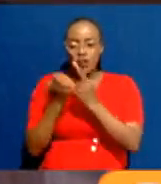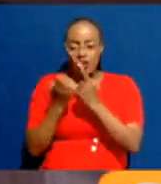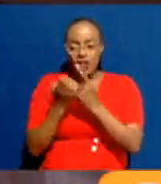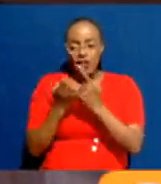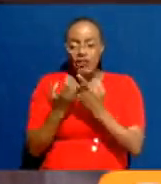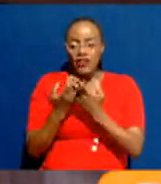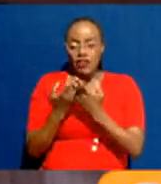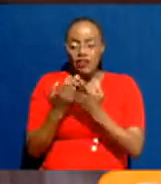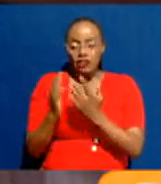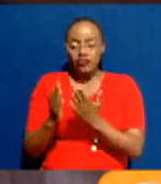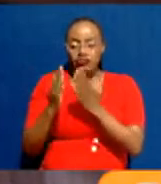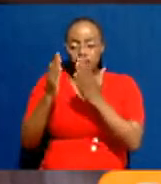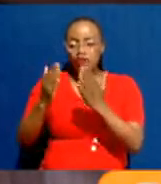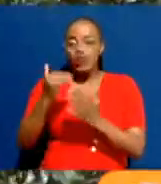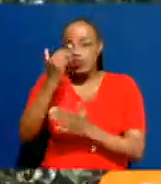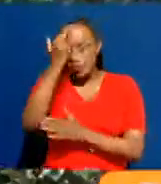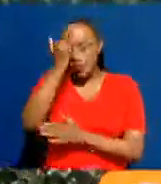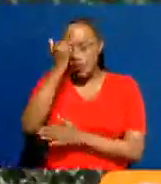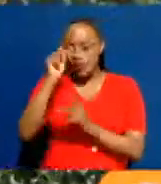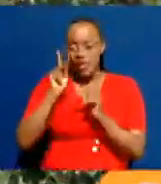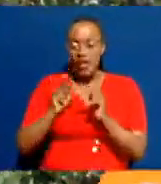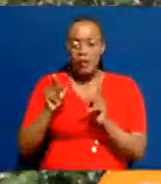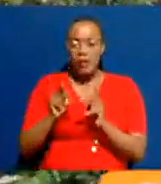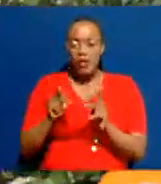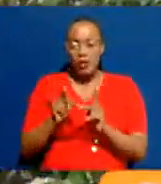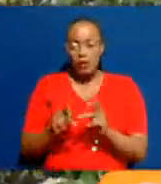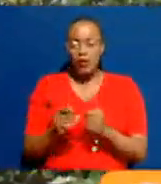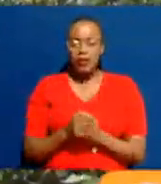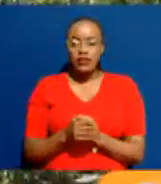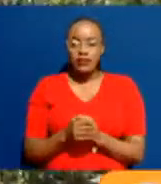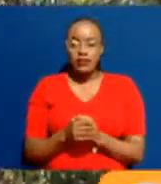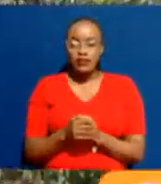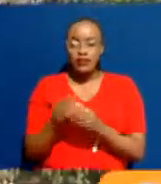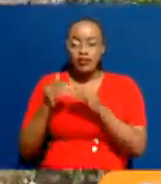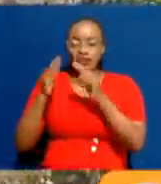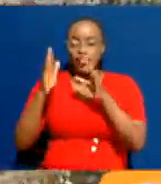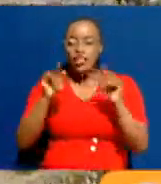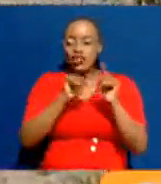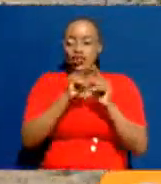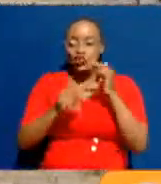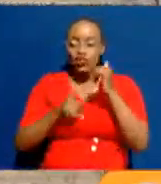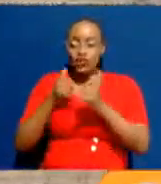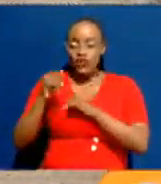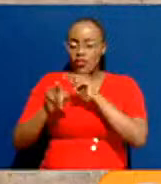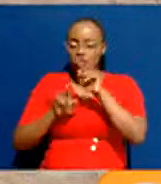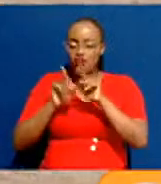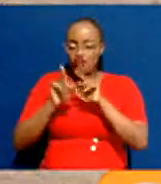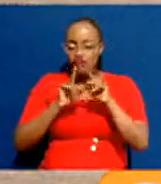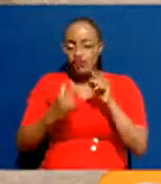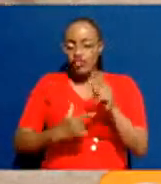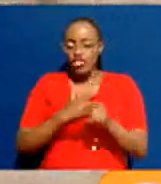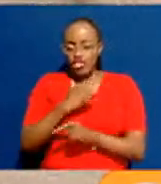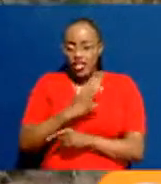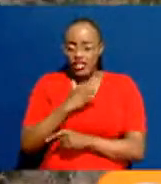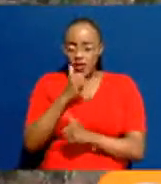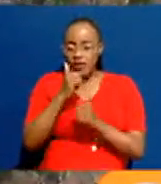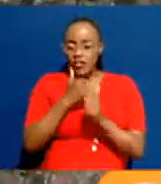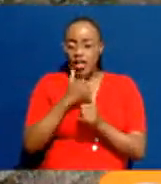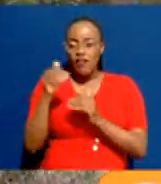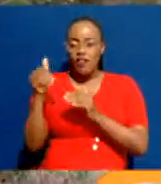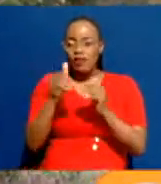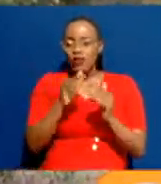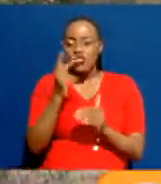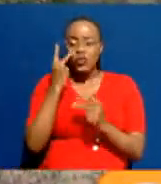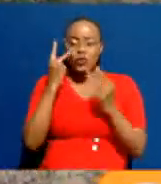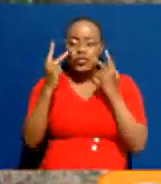katika mikono ya Wamasai. The leaders also enjoyed a safari game drive where they got a chance